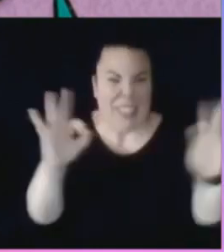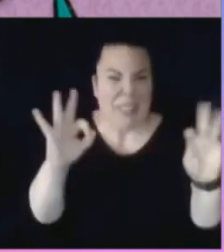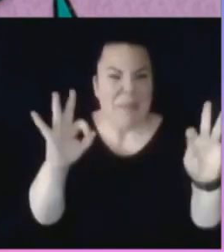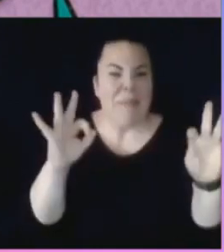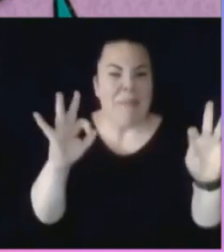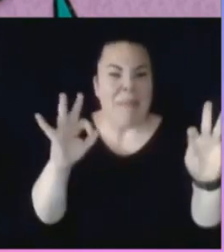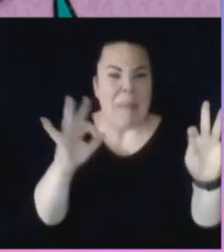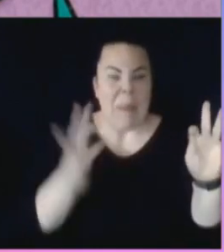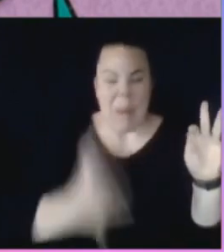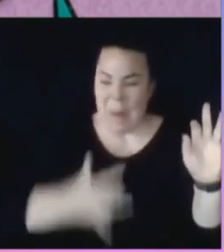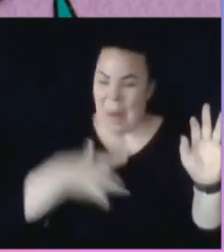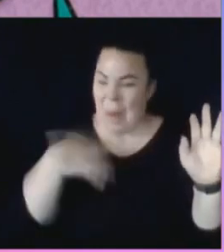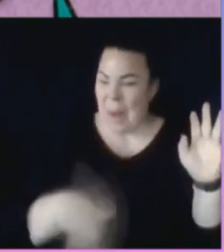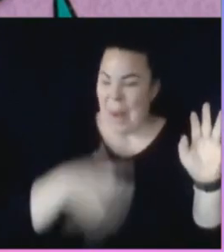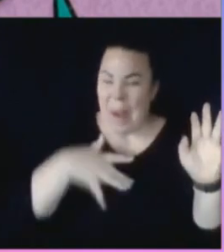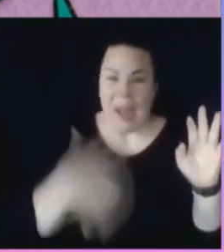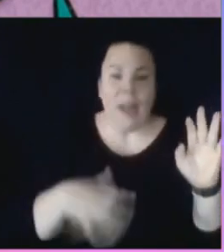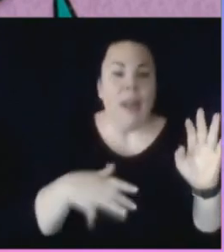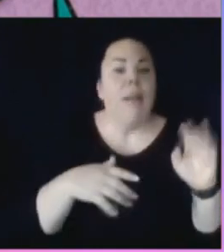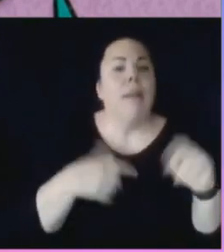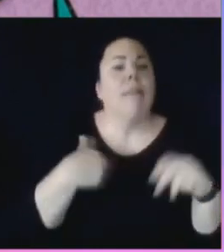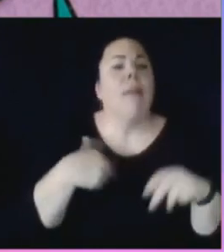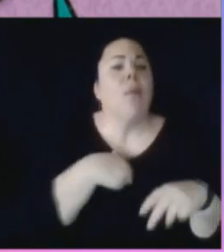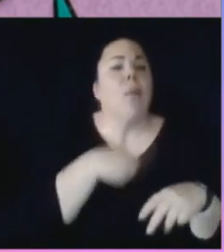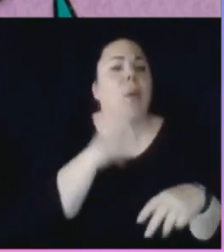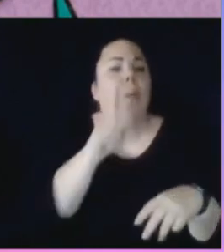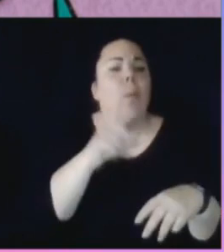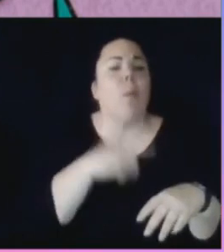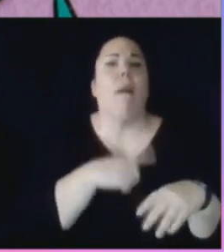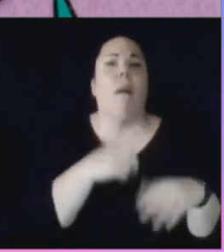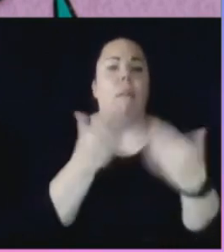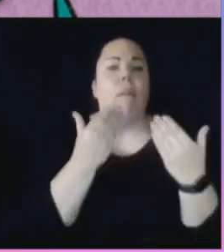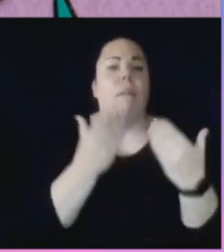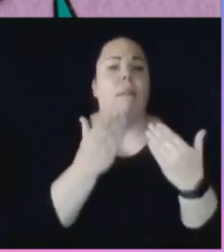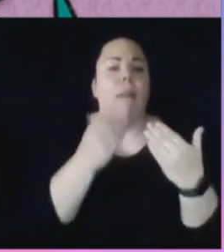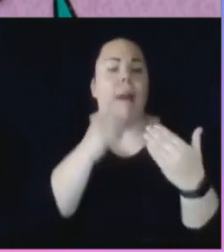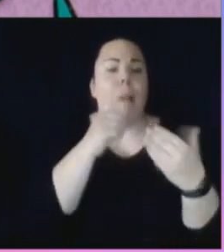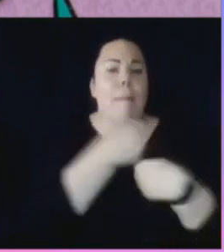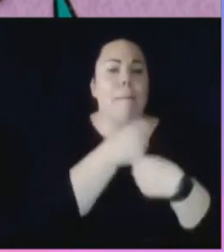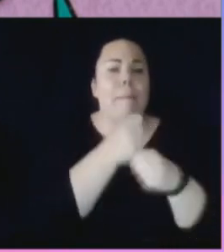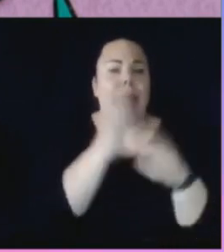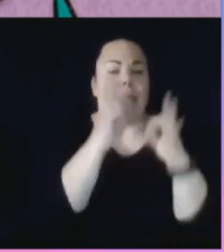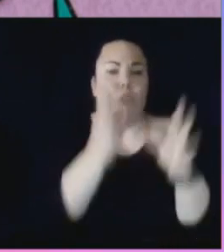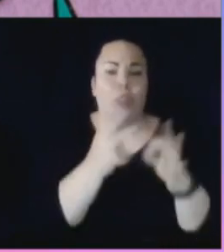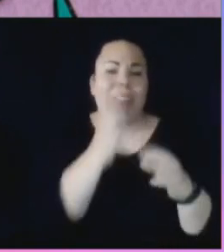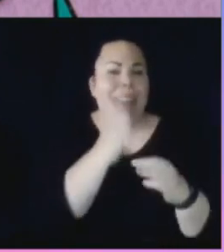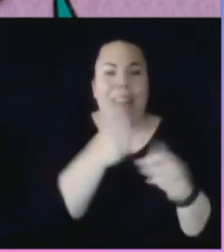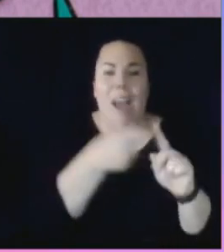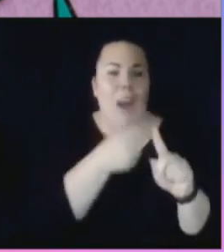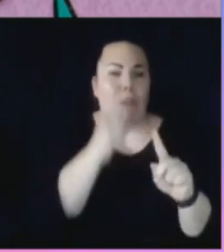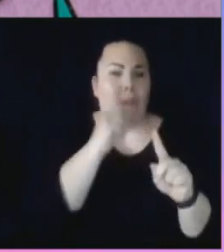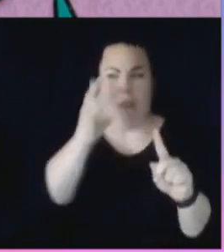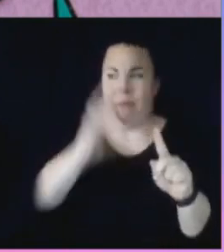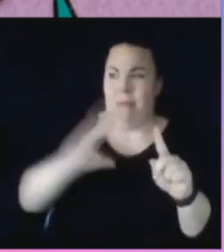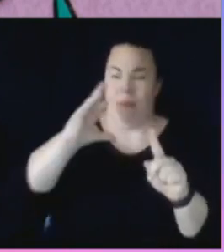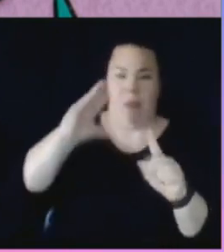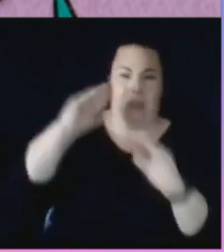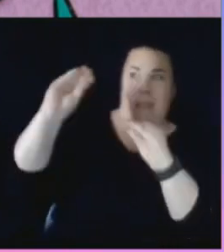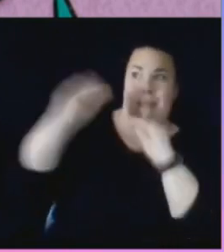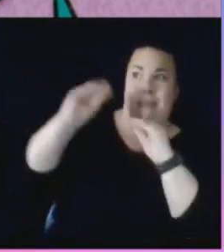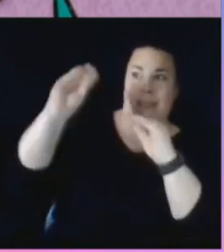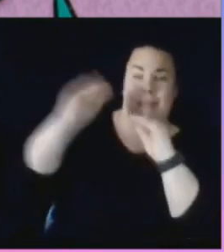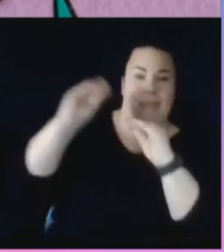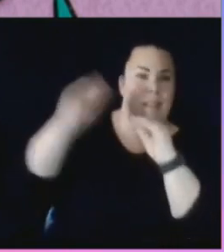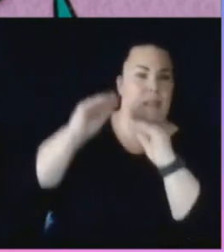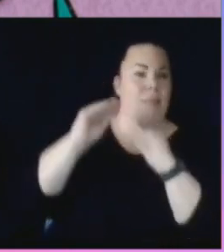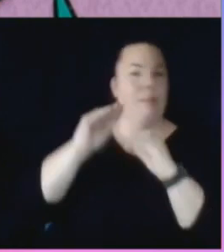things not because we've been conditioned and categorized into them, but because we have to actually do the vulnerable work of asking, is